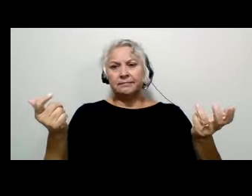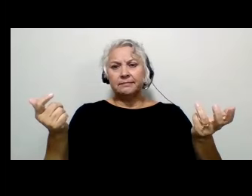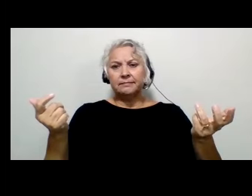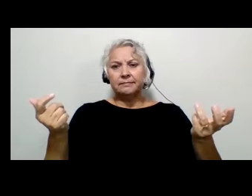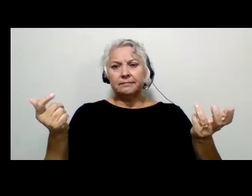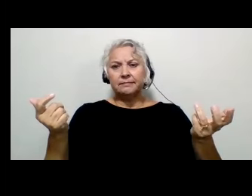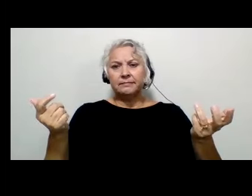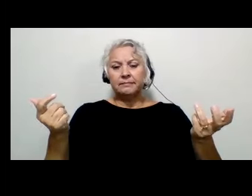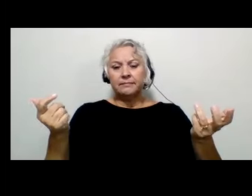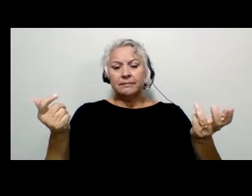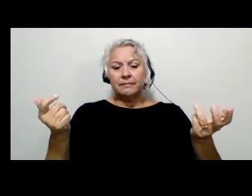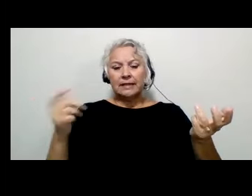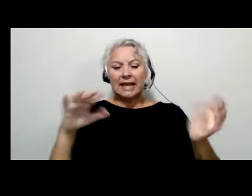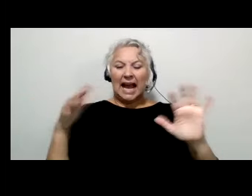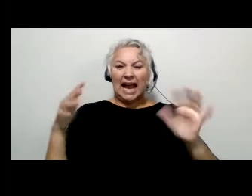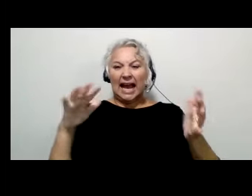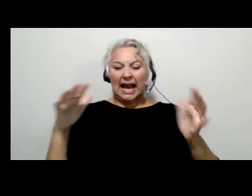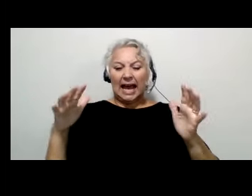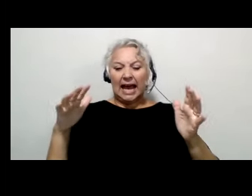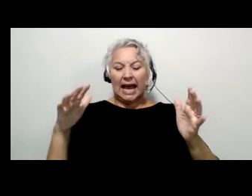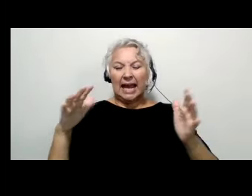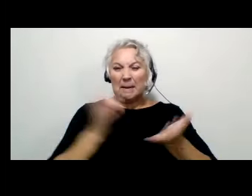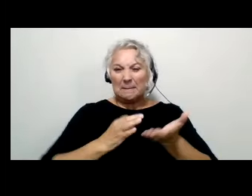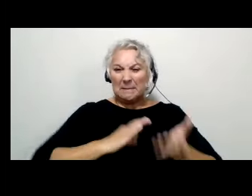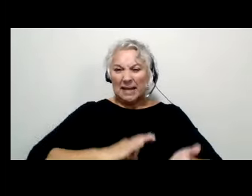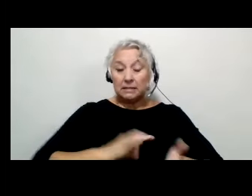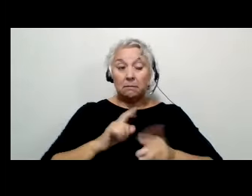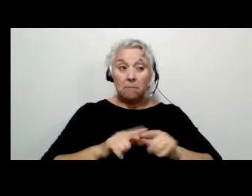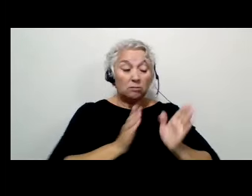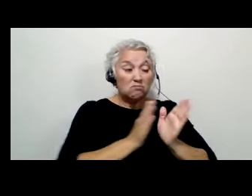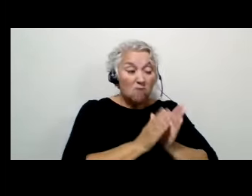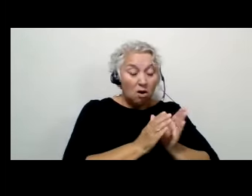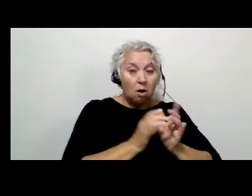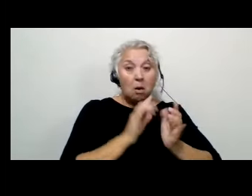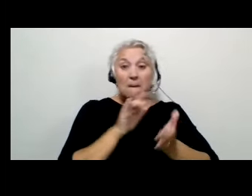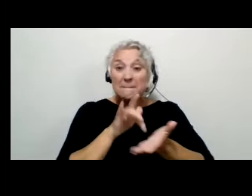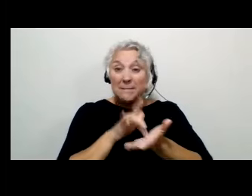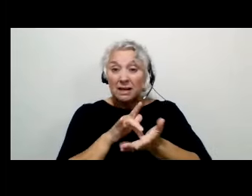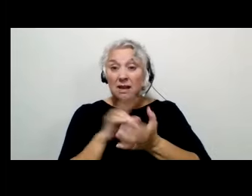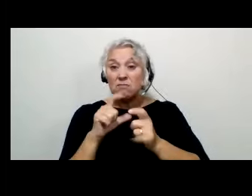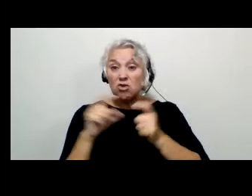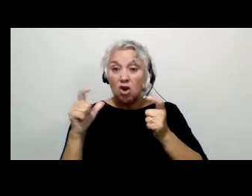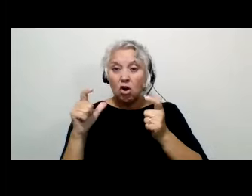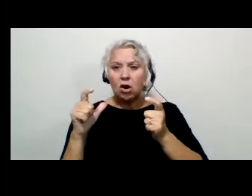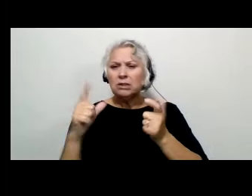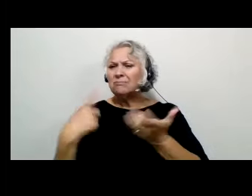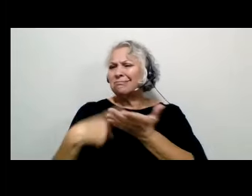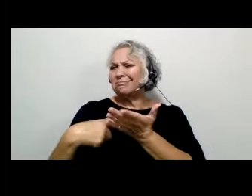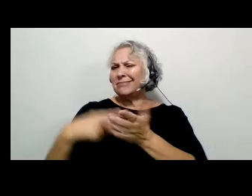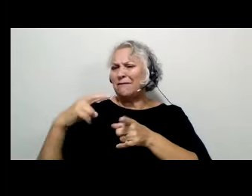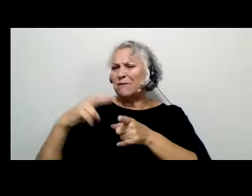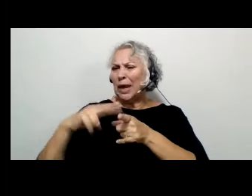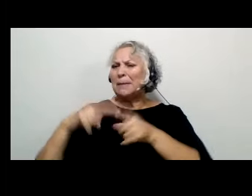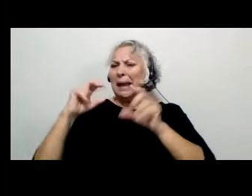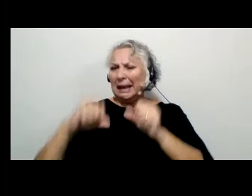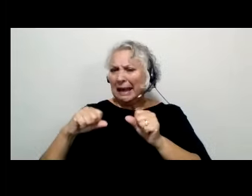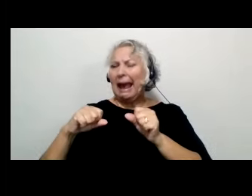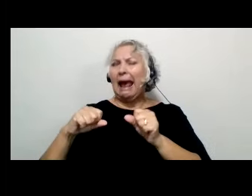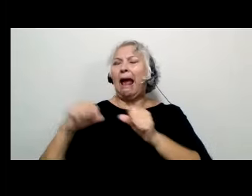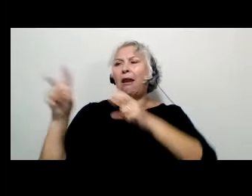yes, it's a sort of buttons, but if you have small, medium, large, you're also talking about some vocabulary that can then be transferred